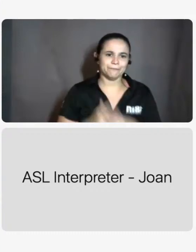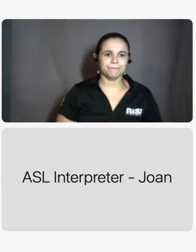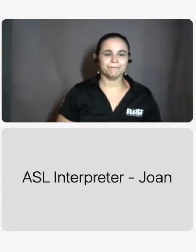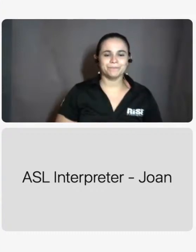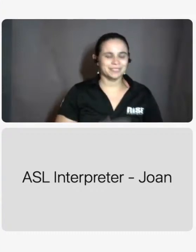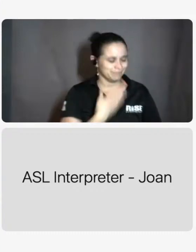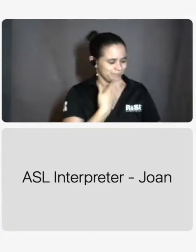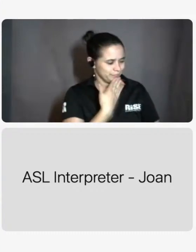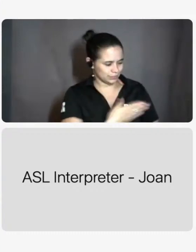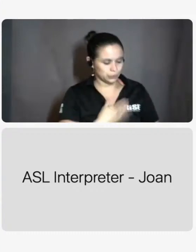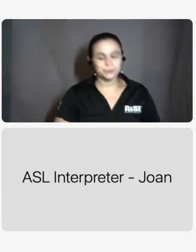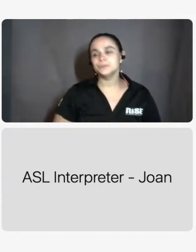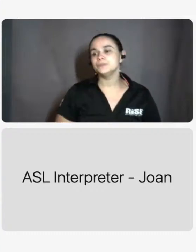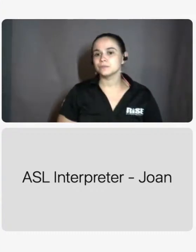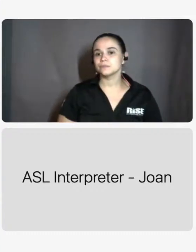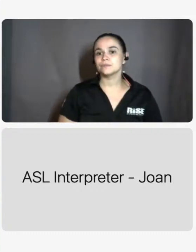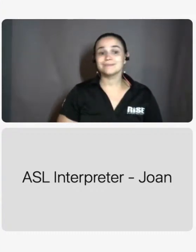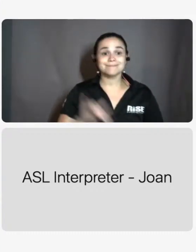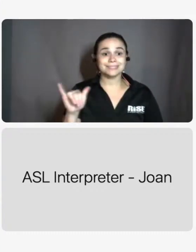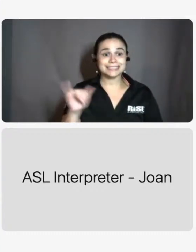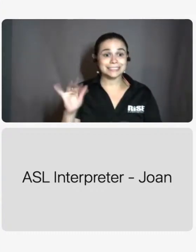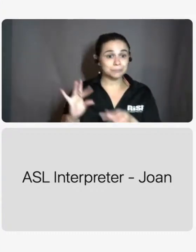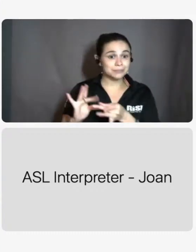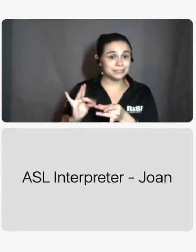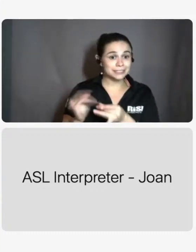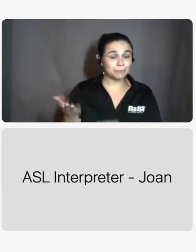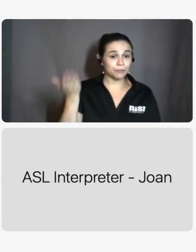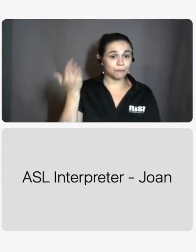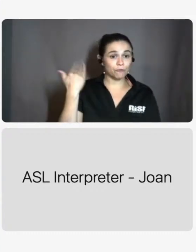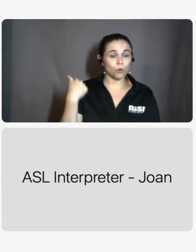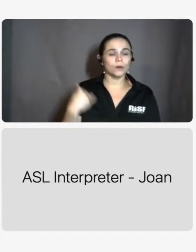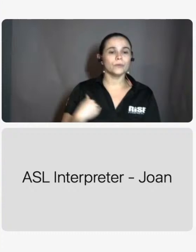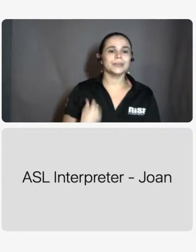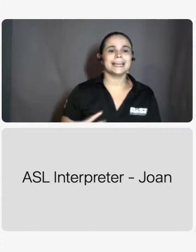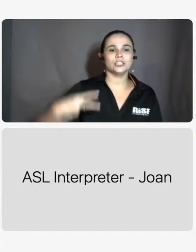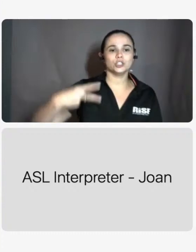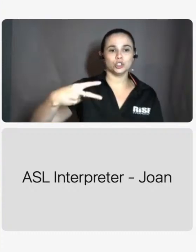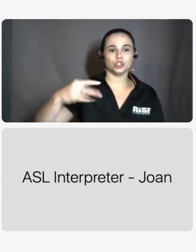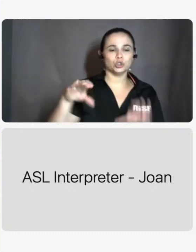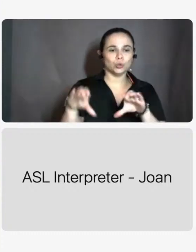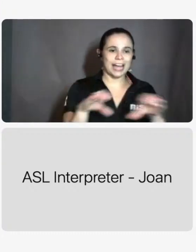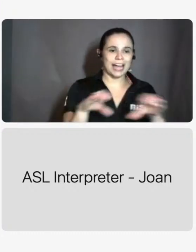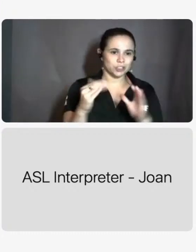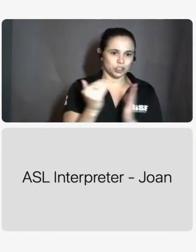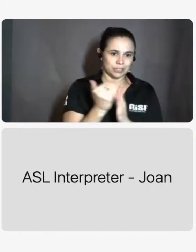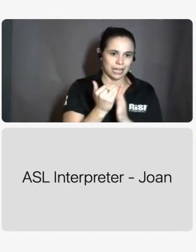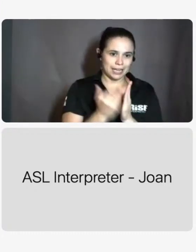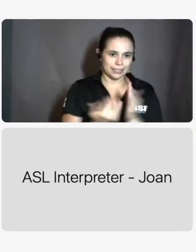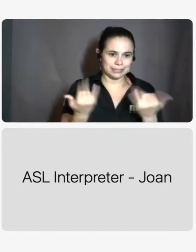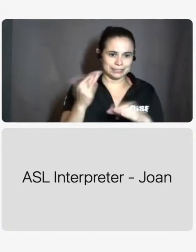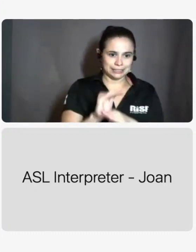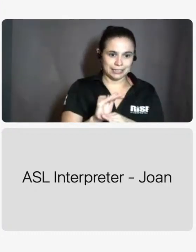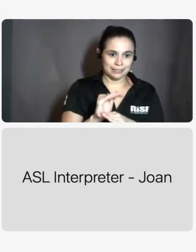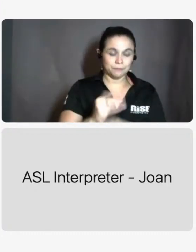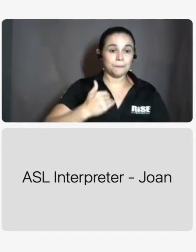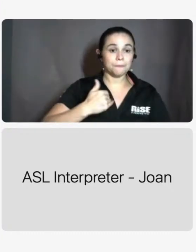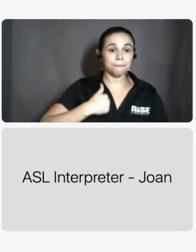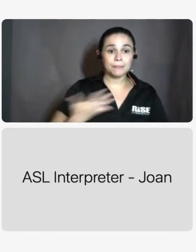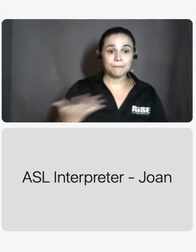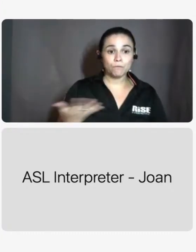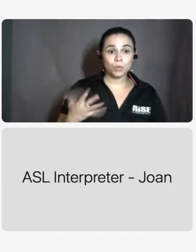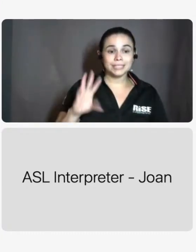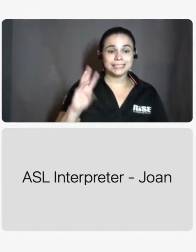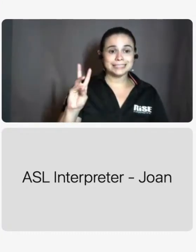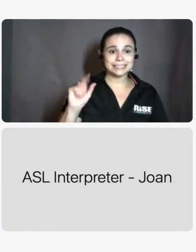we do have 2 action items tonight. We have the first one, item 6.1.